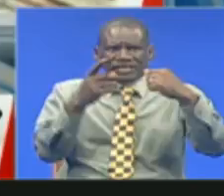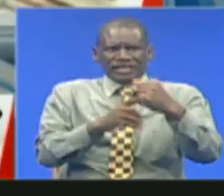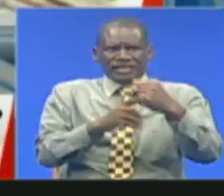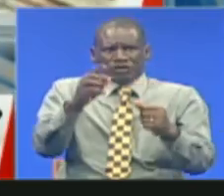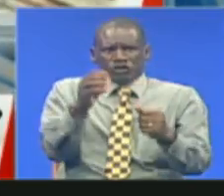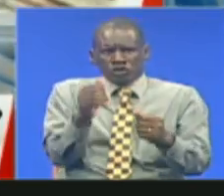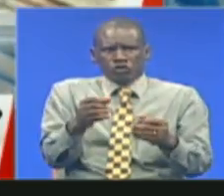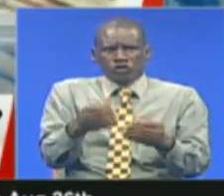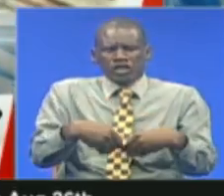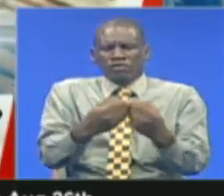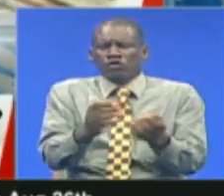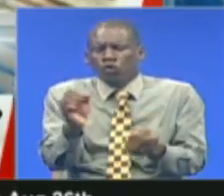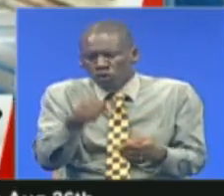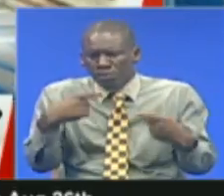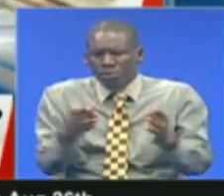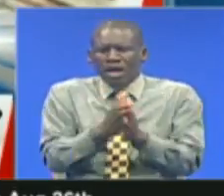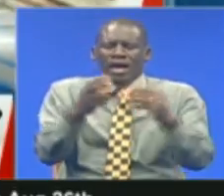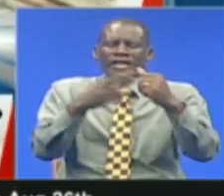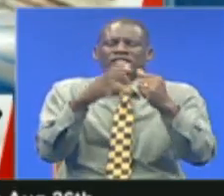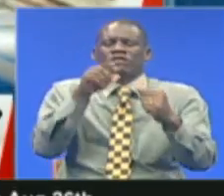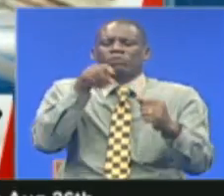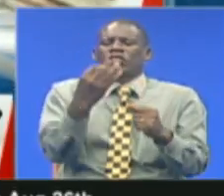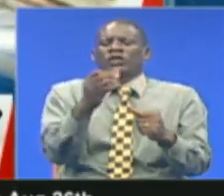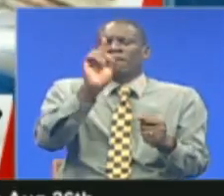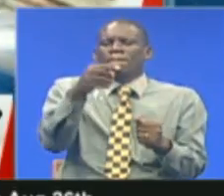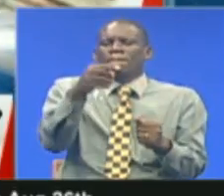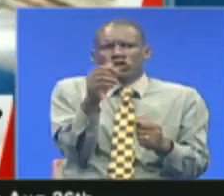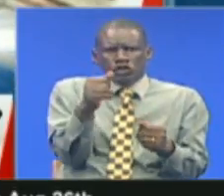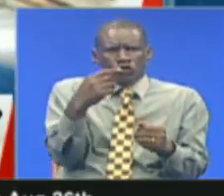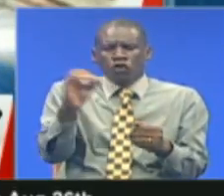of older persons, and 70.3 million shillings towards